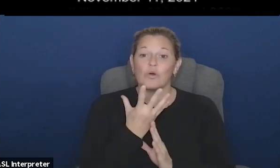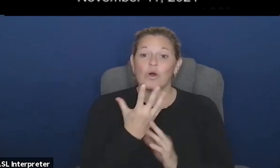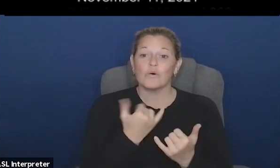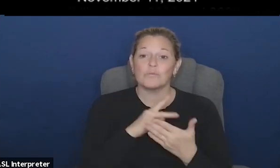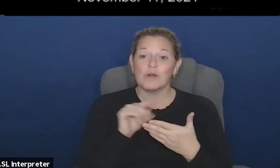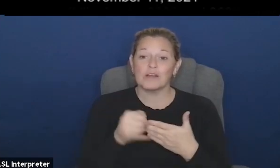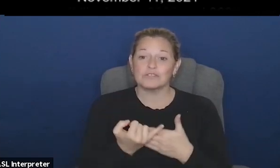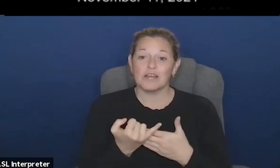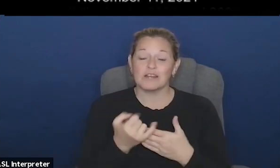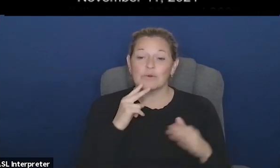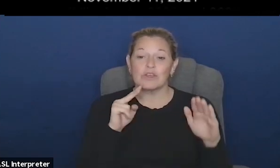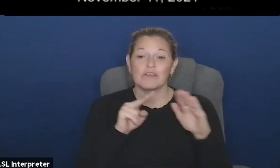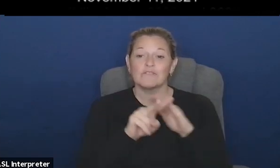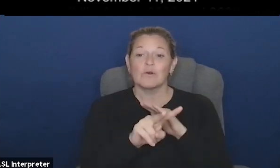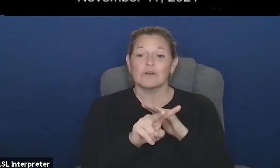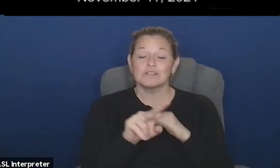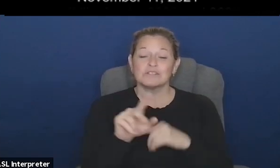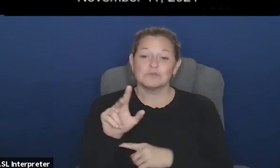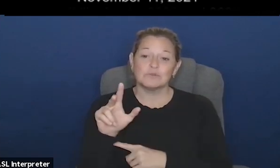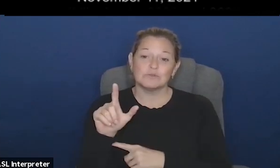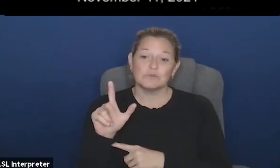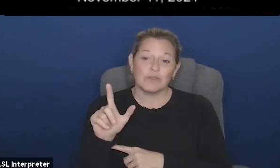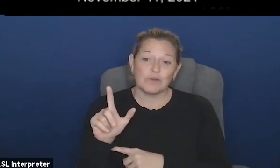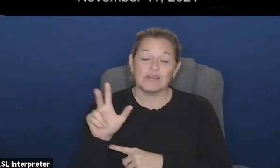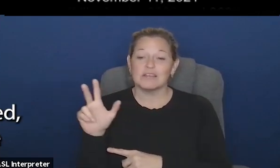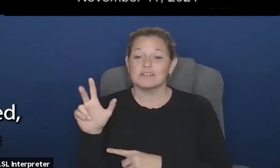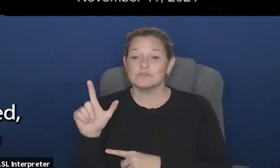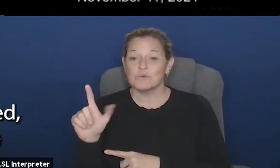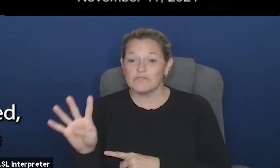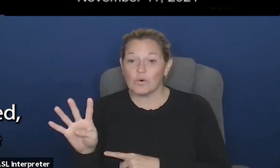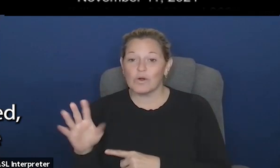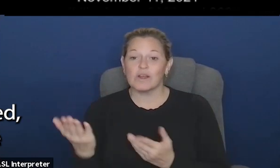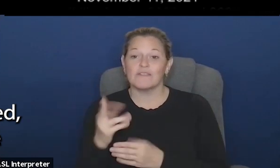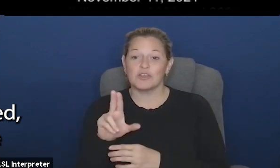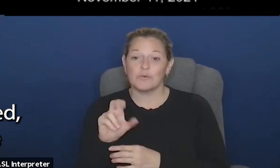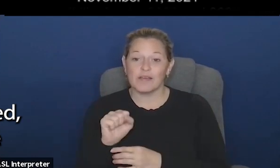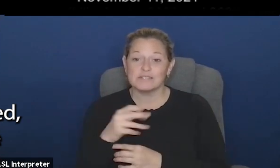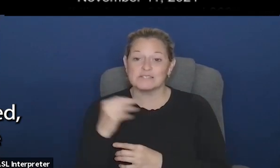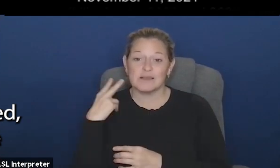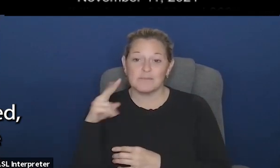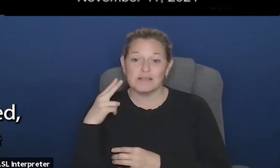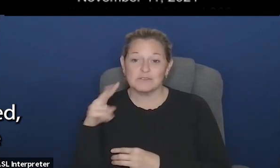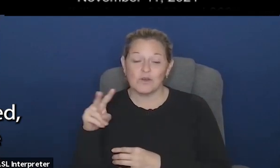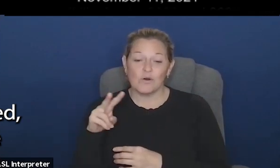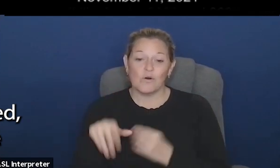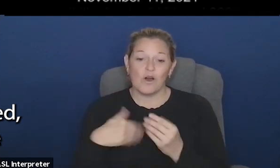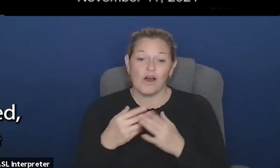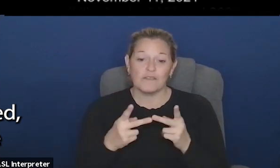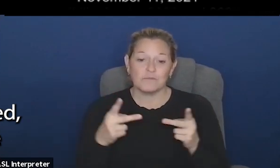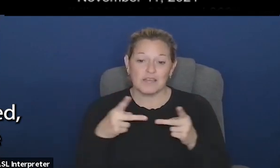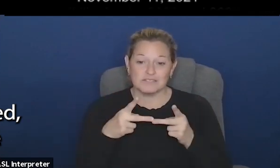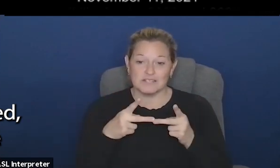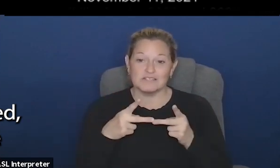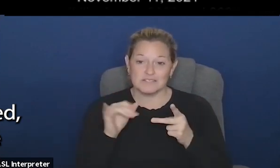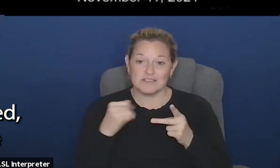look forward to 23, 24 in the United States and Mexico and all the locations that Sòley mentioned, we really need